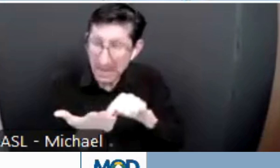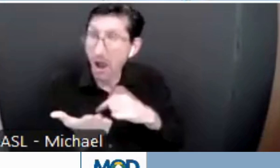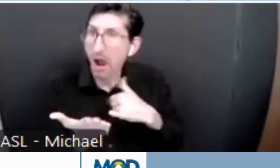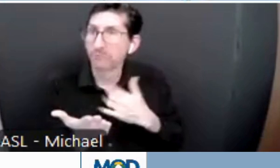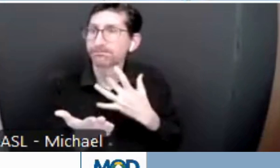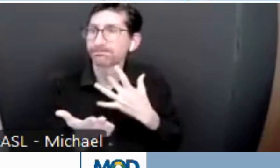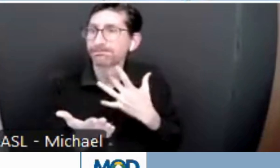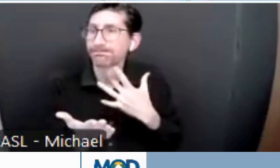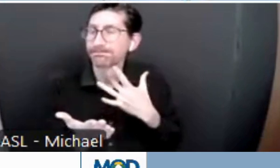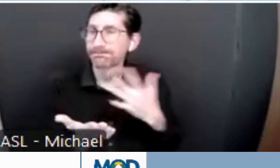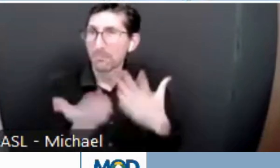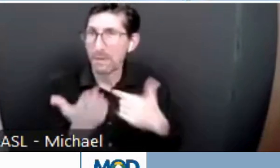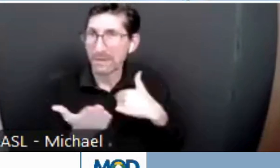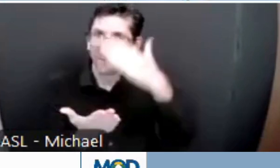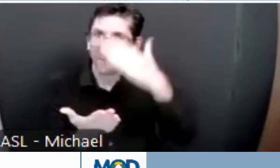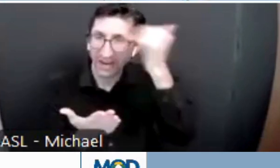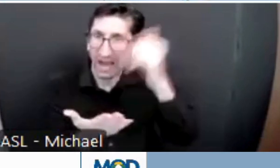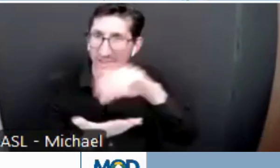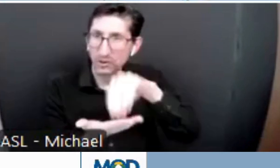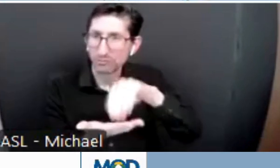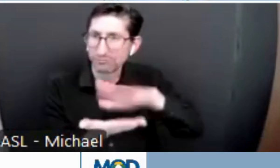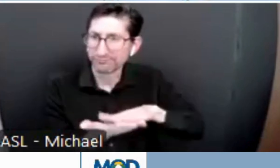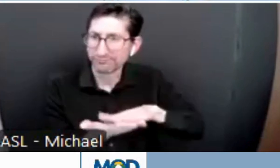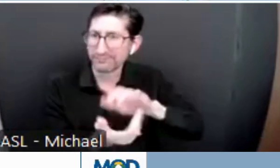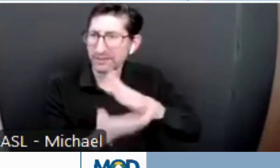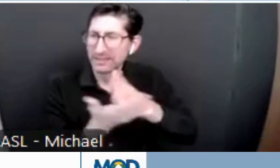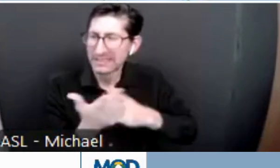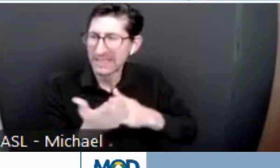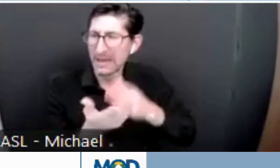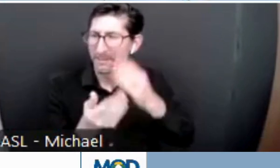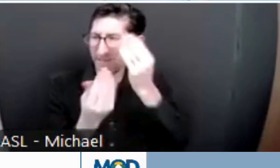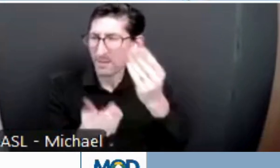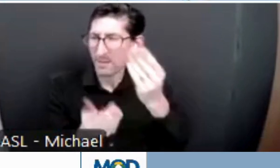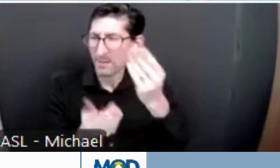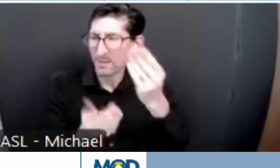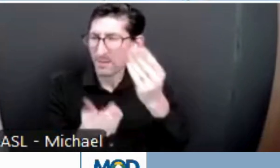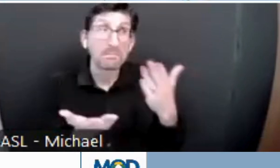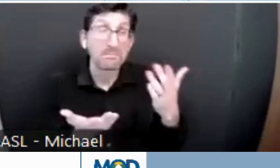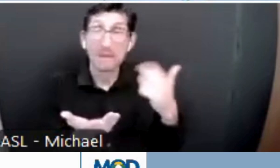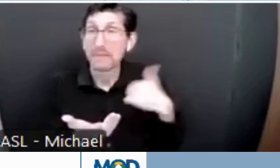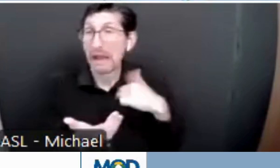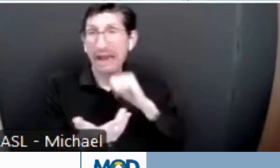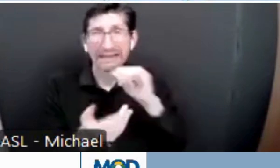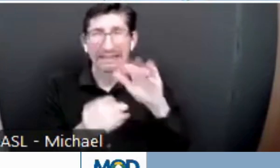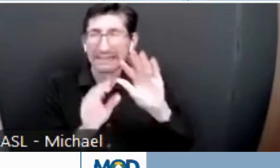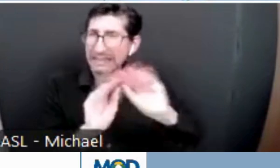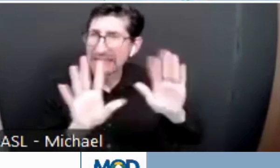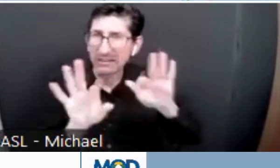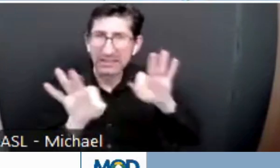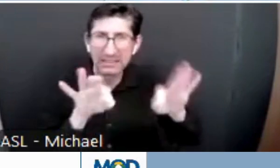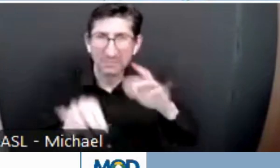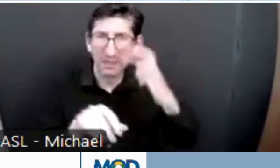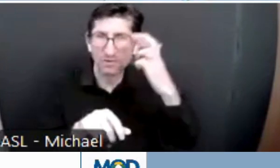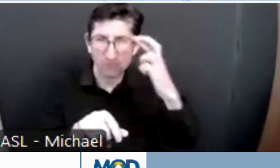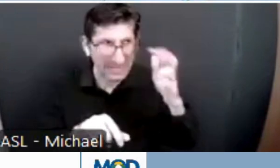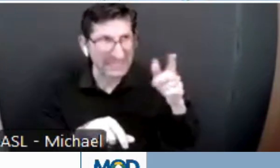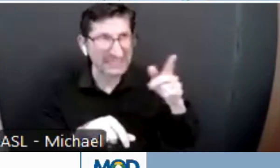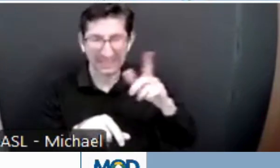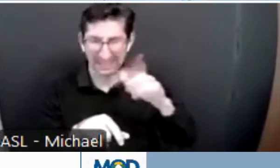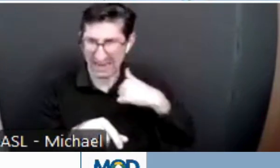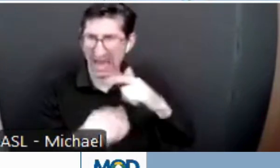need. In particular, are you properly explaining why this accommodation is needed because of your functional